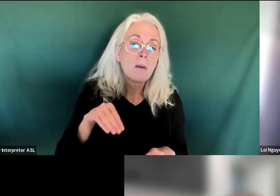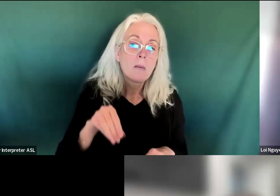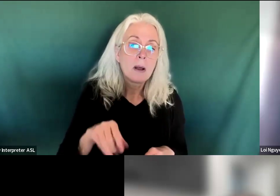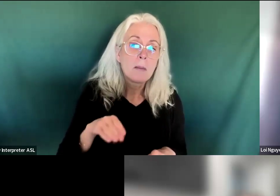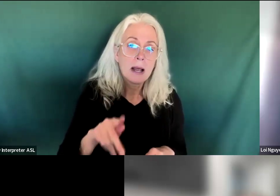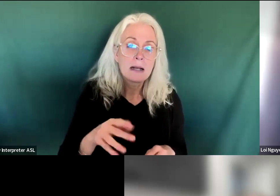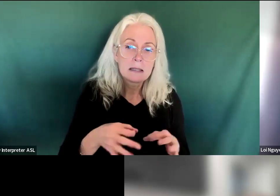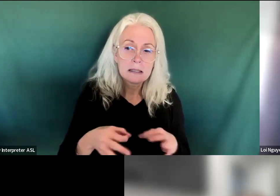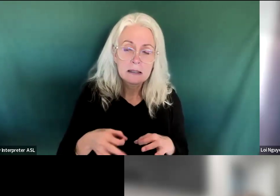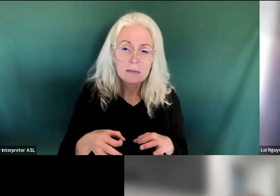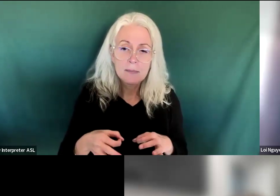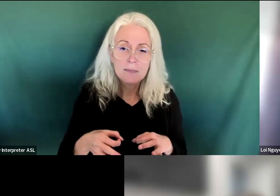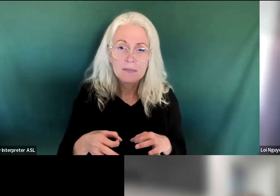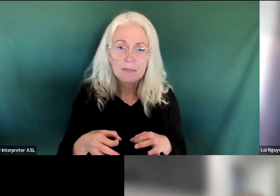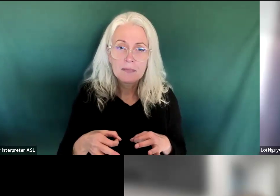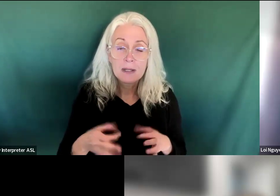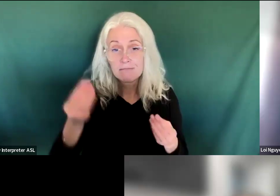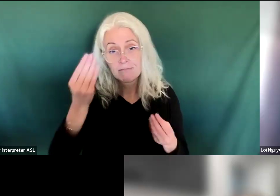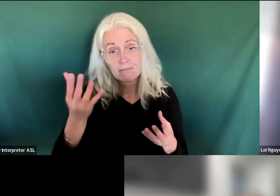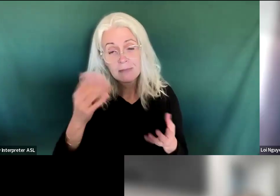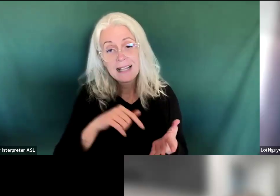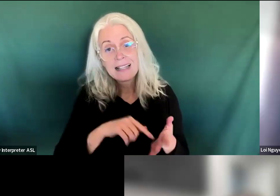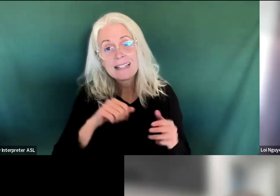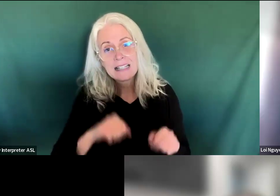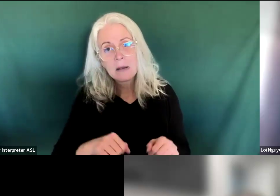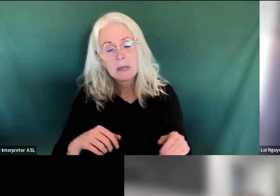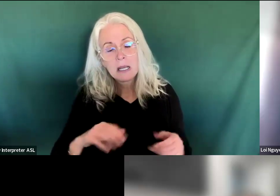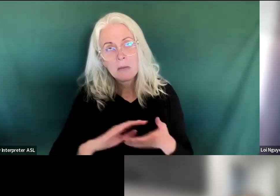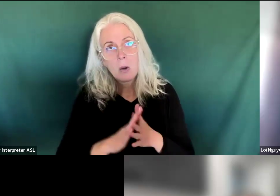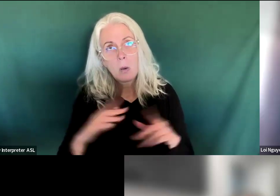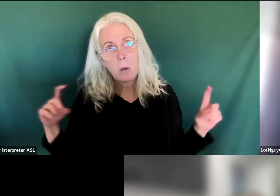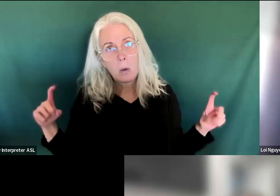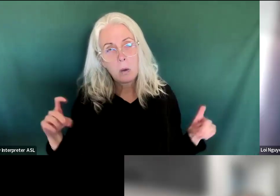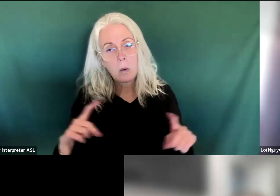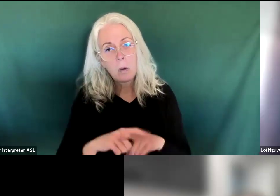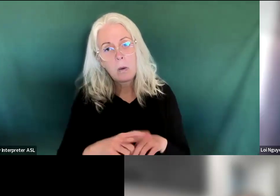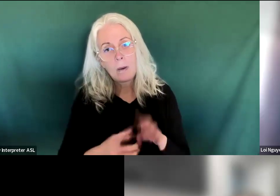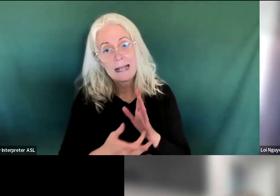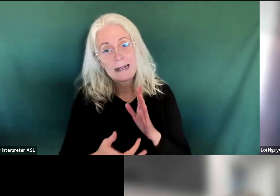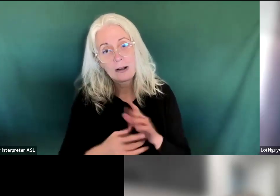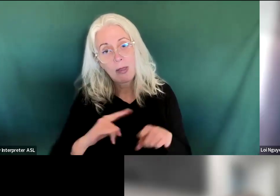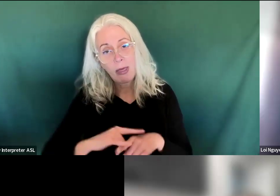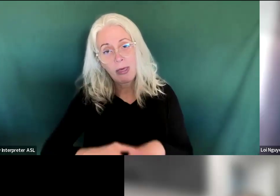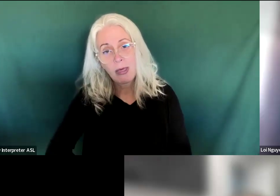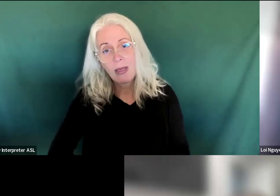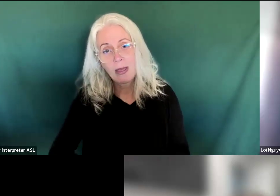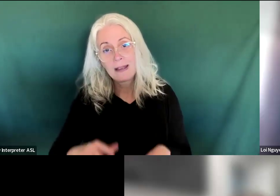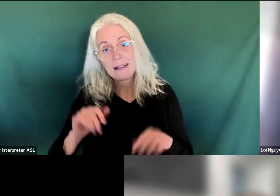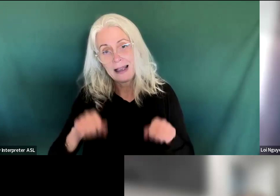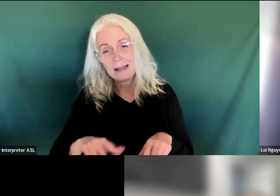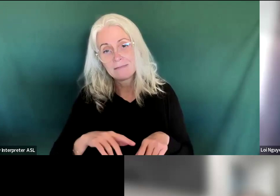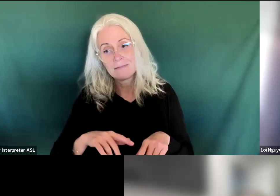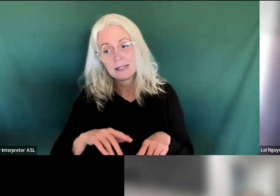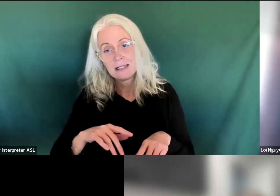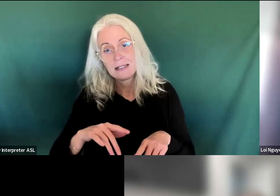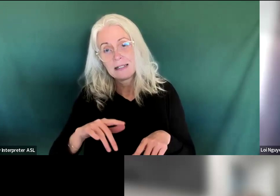reimbursement details. Just a heads up, this can get very technical. So I do want to note that once a service provider is